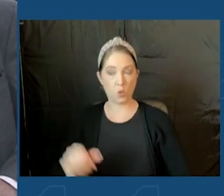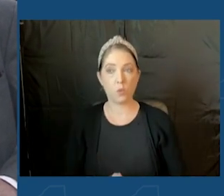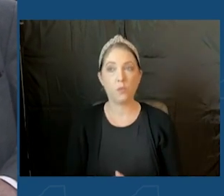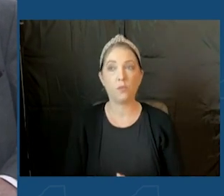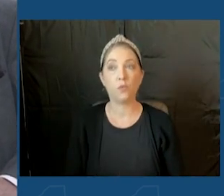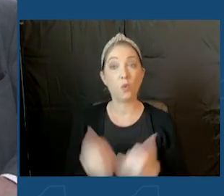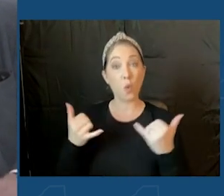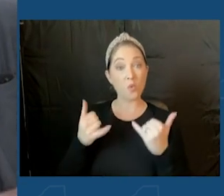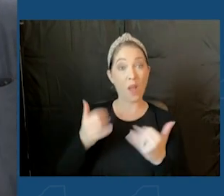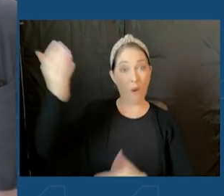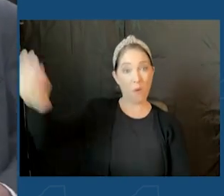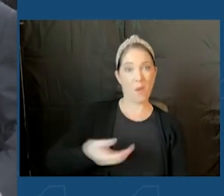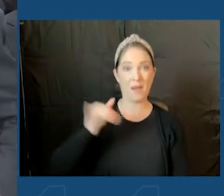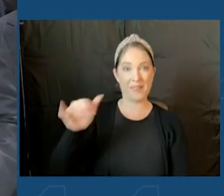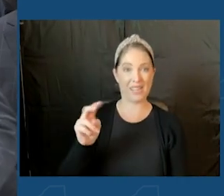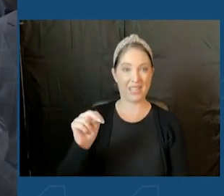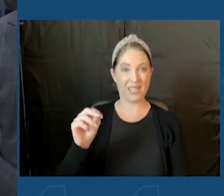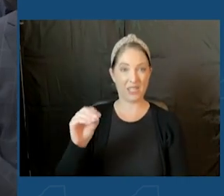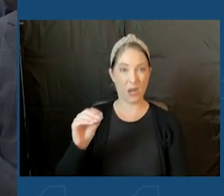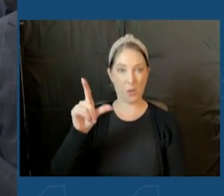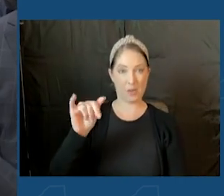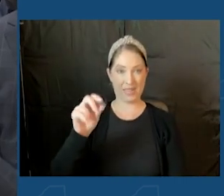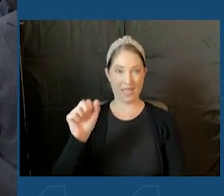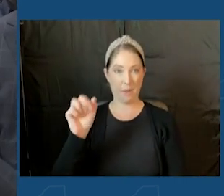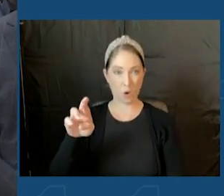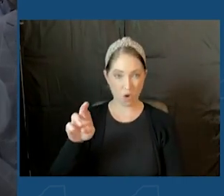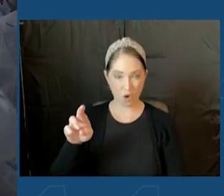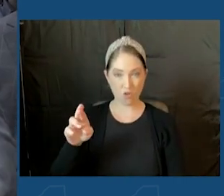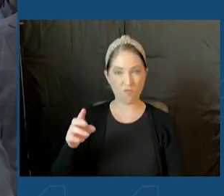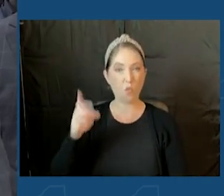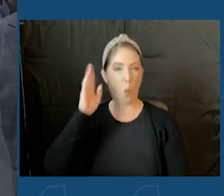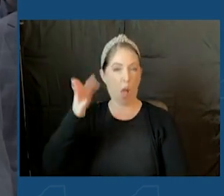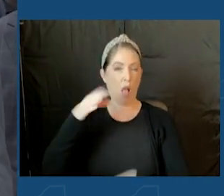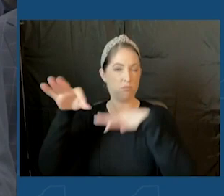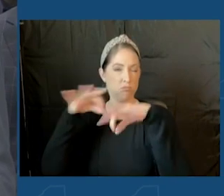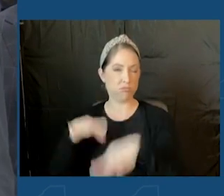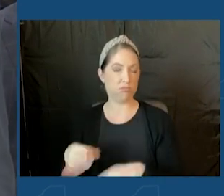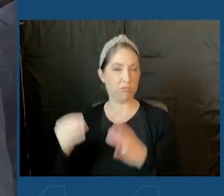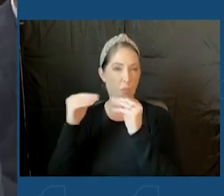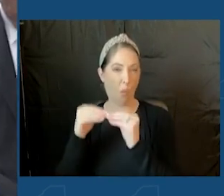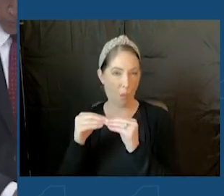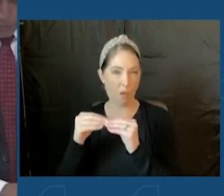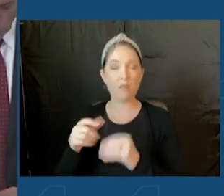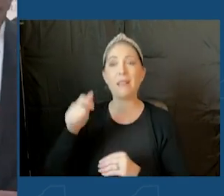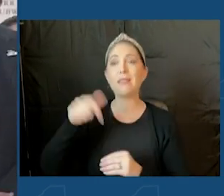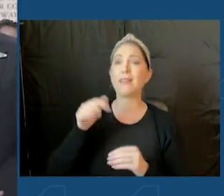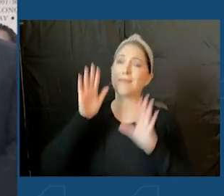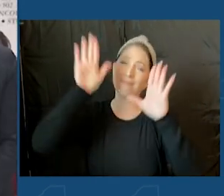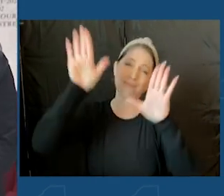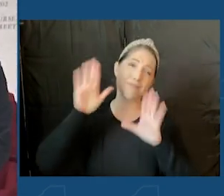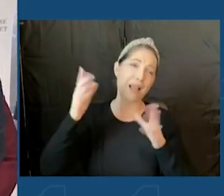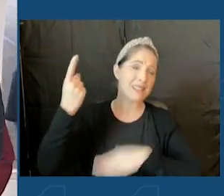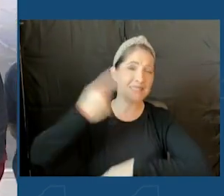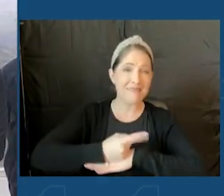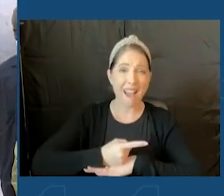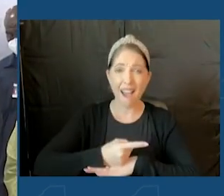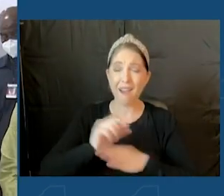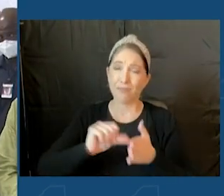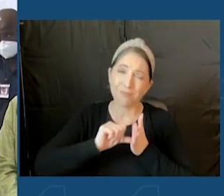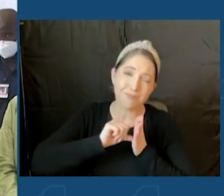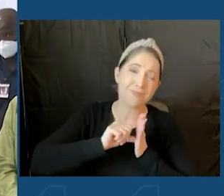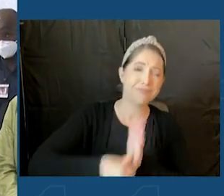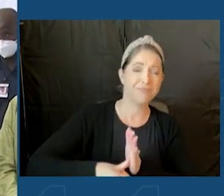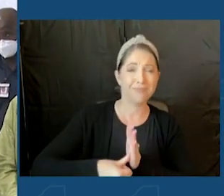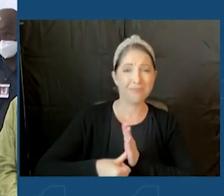Lieber to give more details, but this is an exciting day. It is a significant milestone, and I cannot wait to take